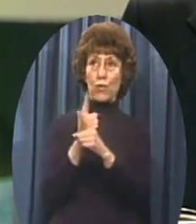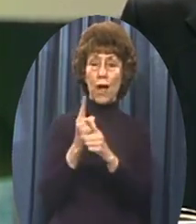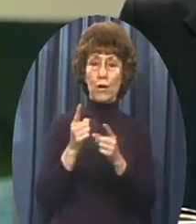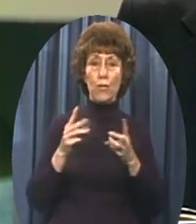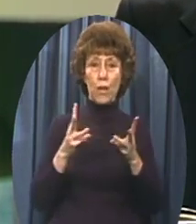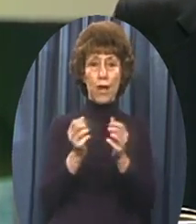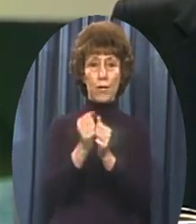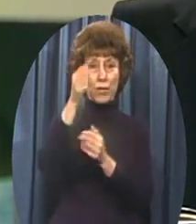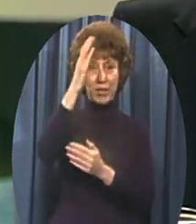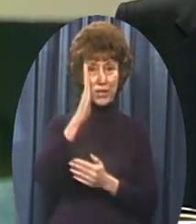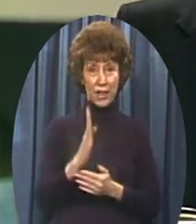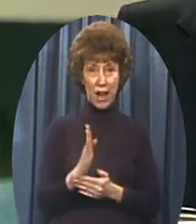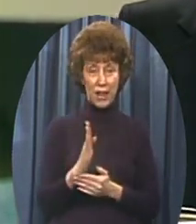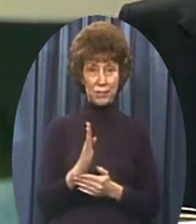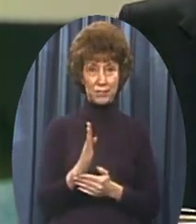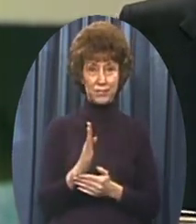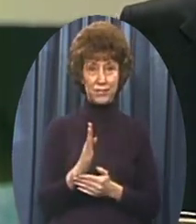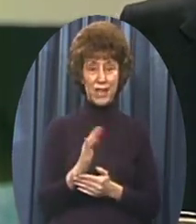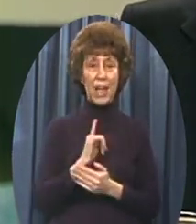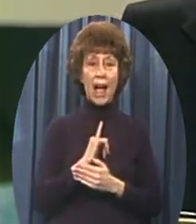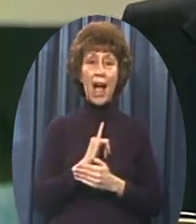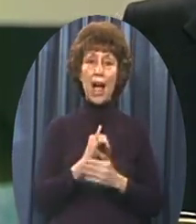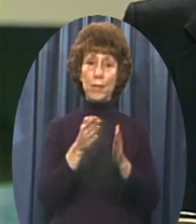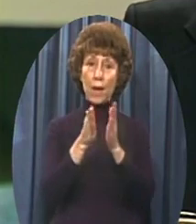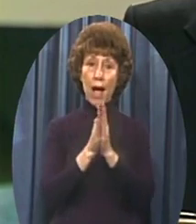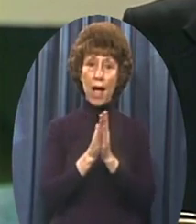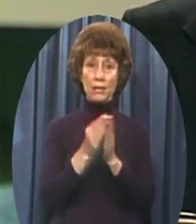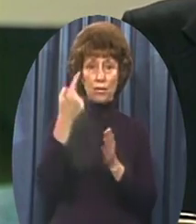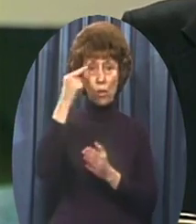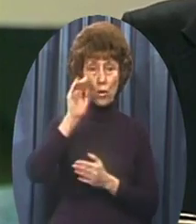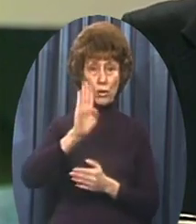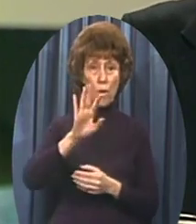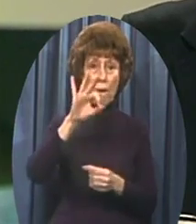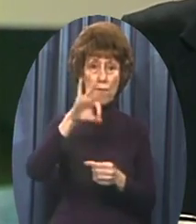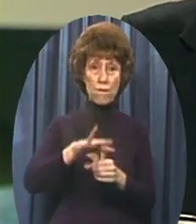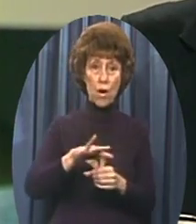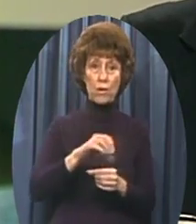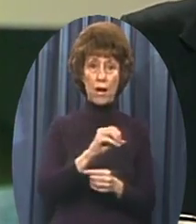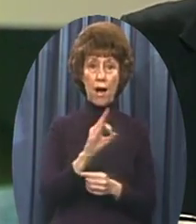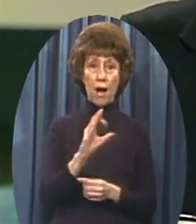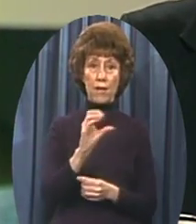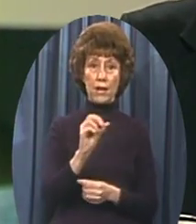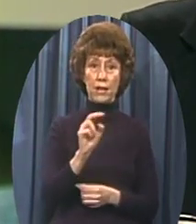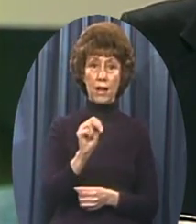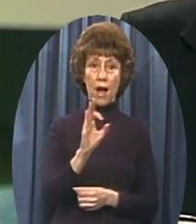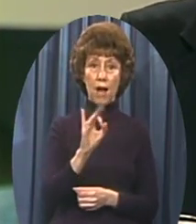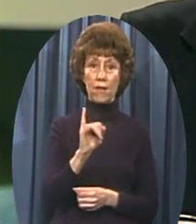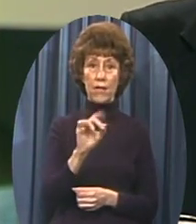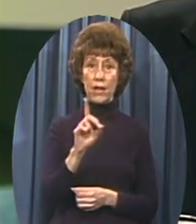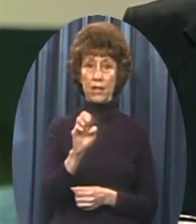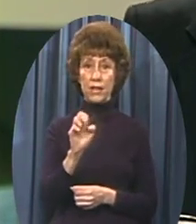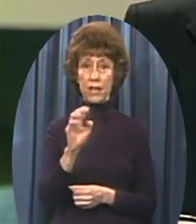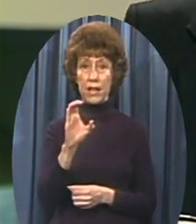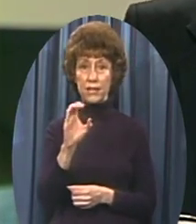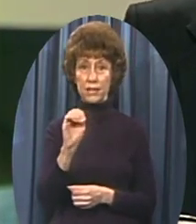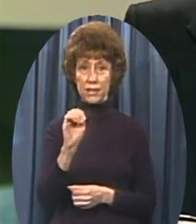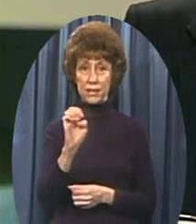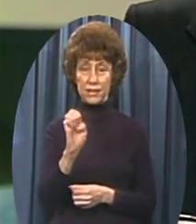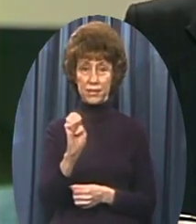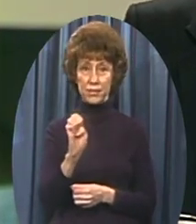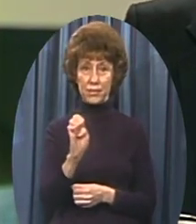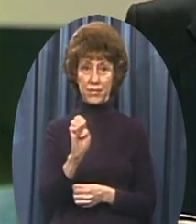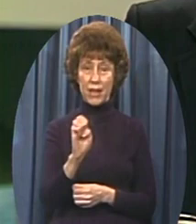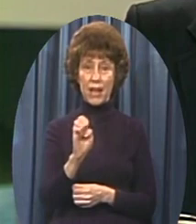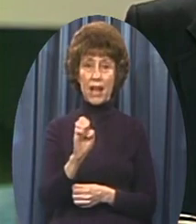hopefully because of your vote of confidence, which I'm going to ask for, knowing we have you standing by us, we'll enter